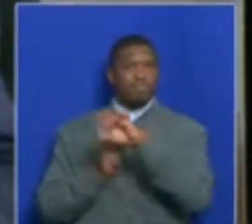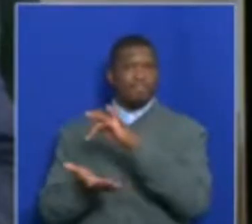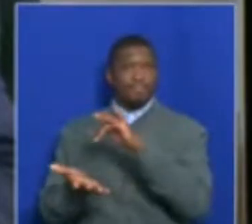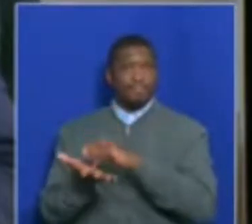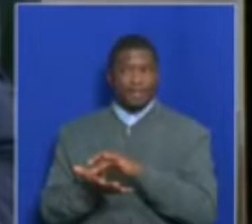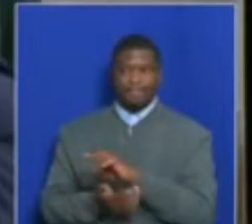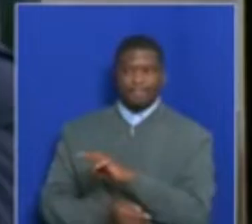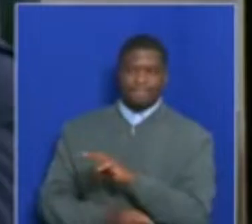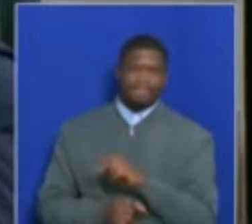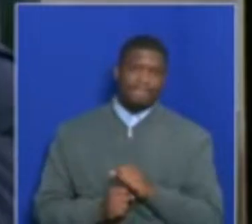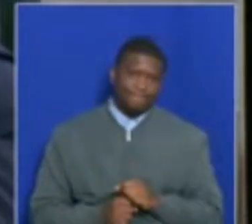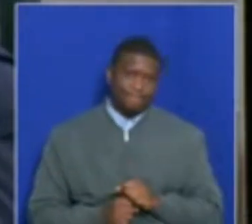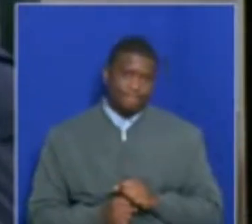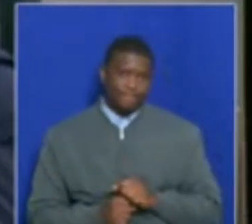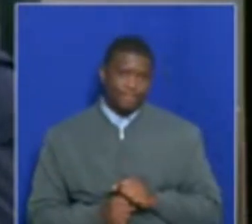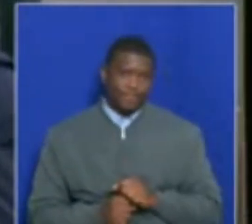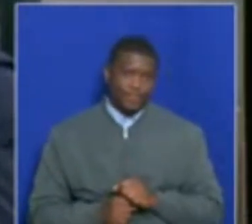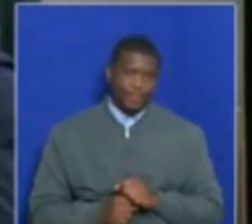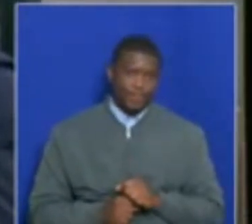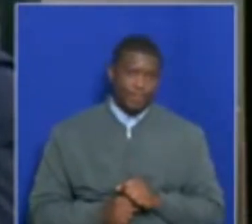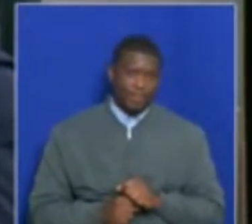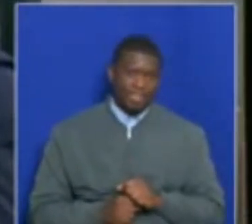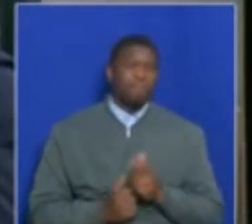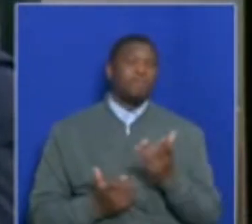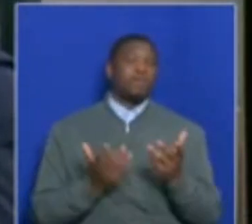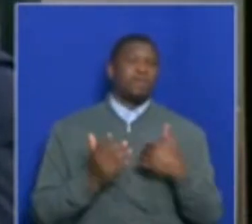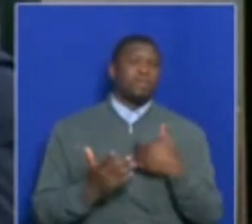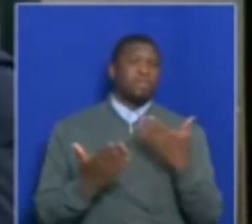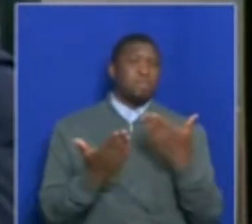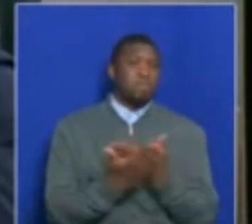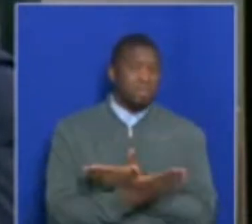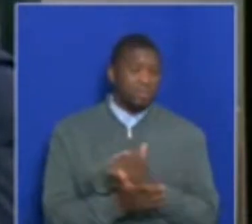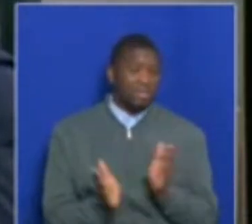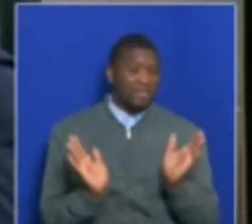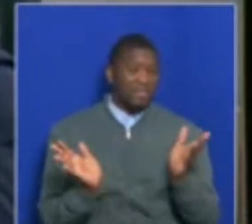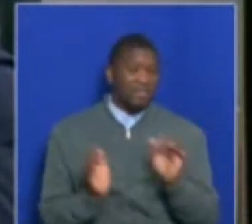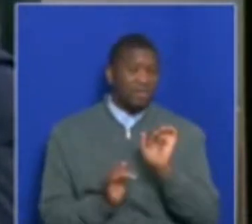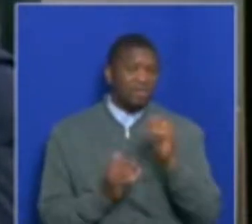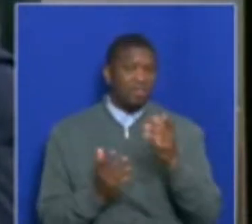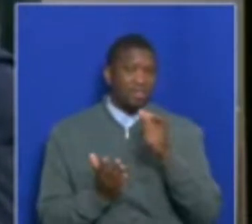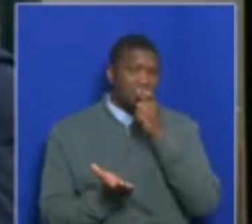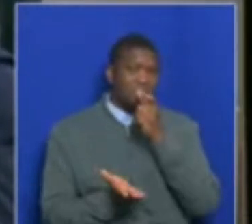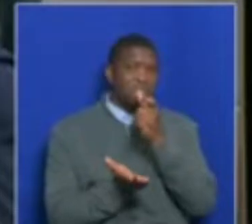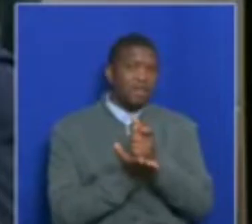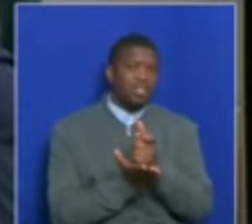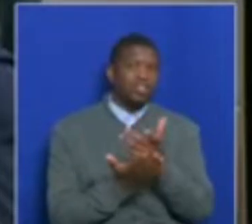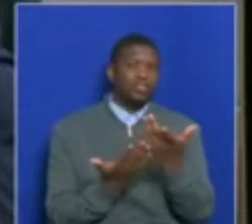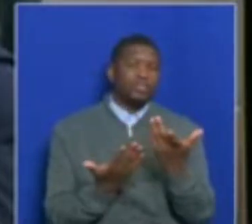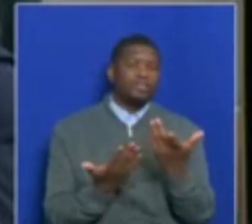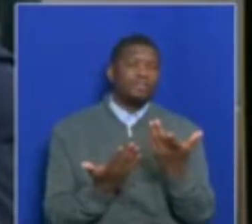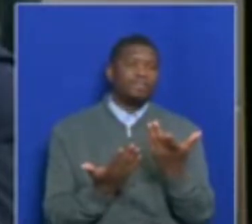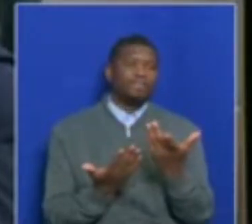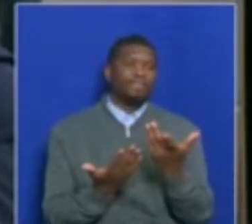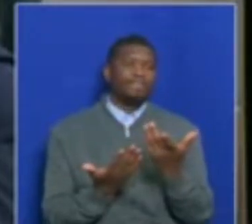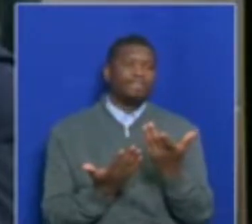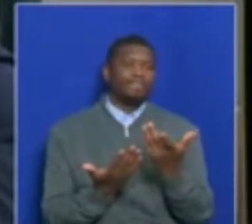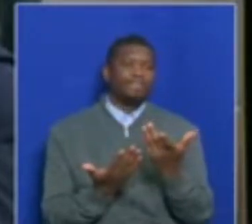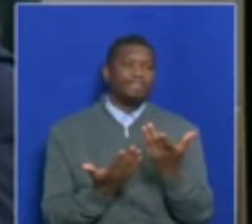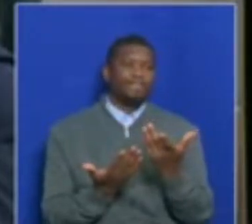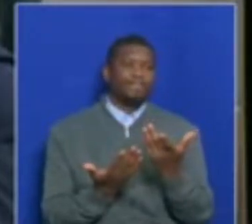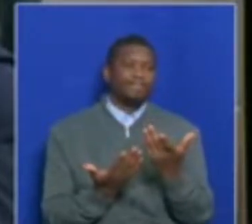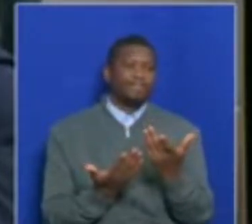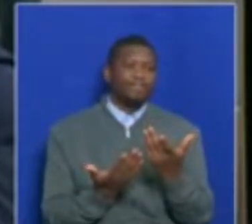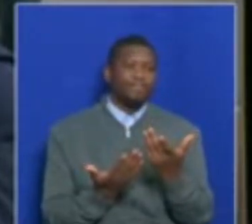unless I missed it, you were mentioning the fact that the death threats